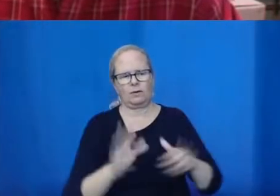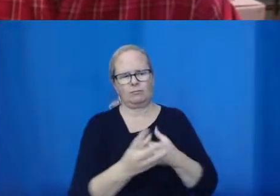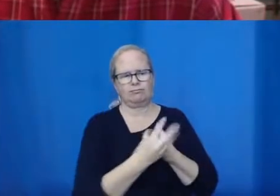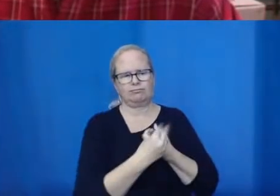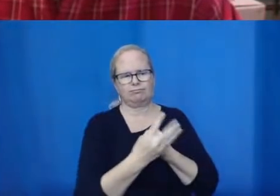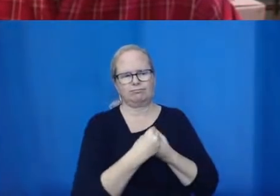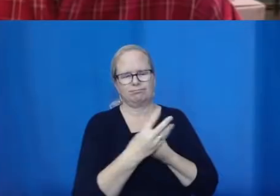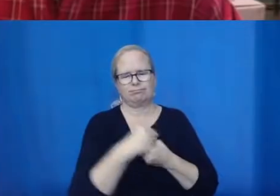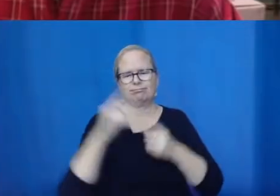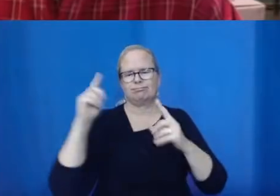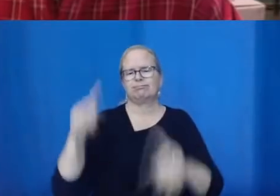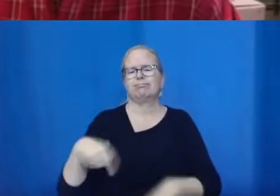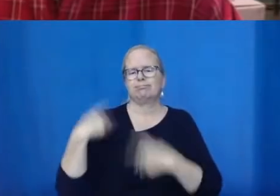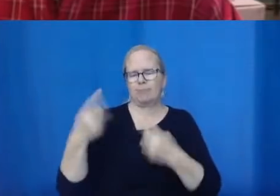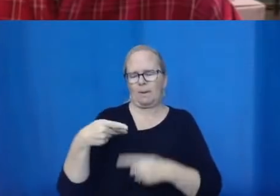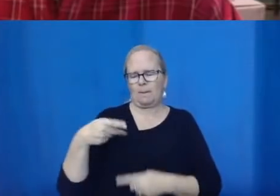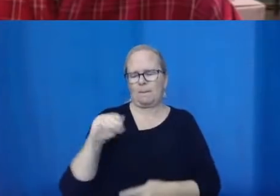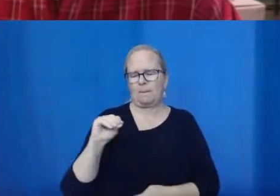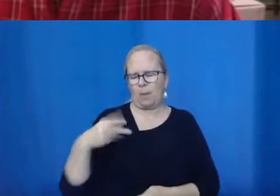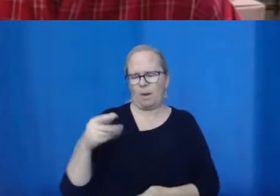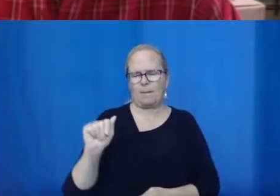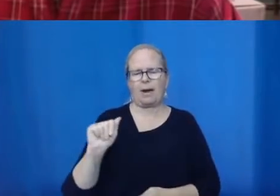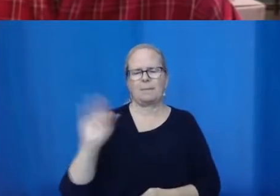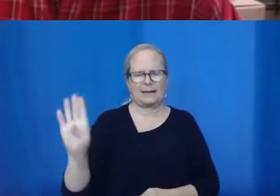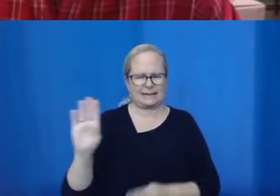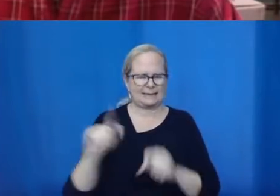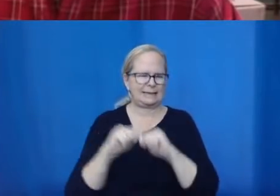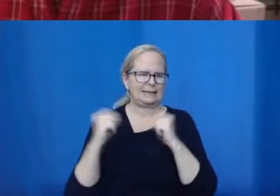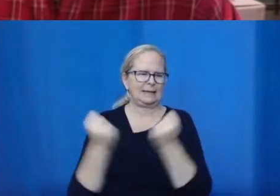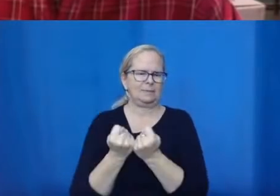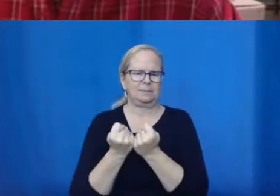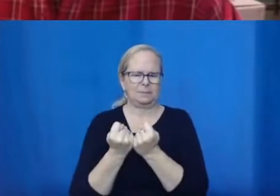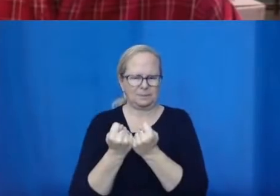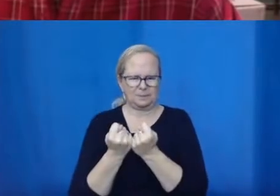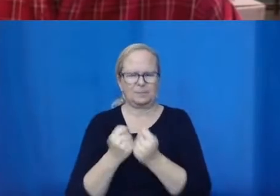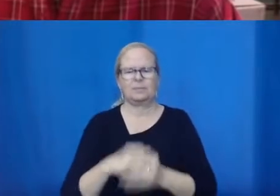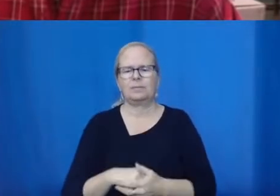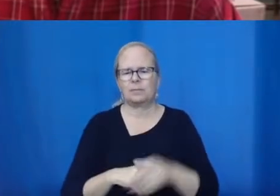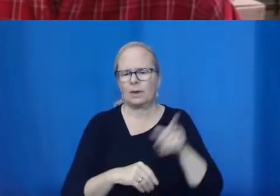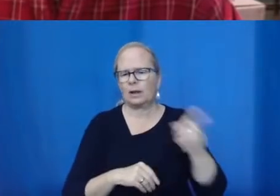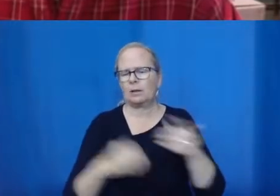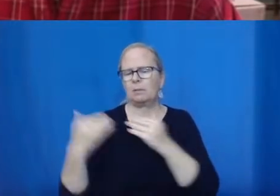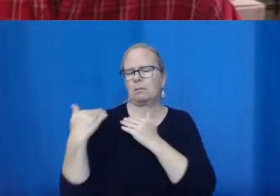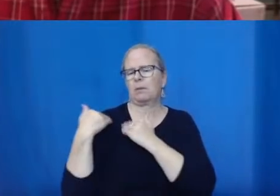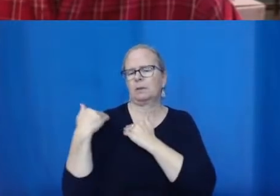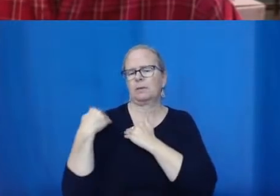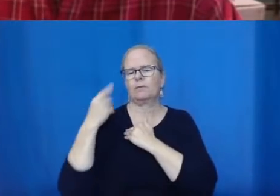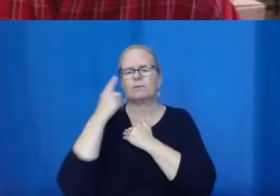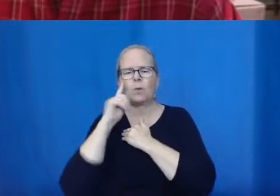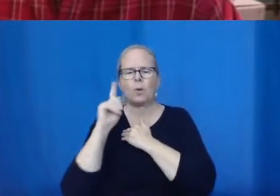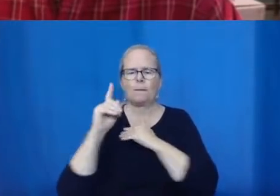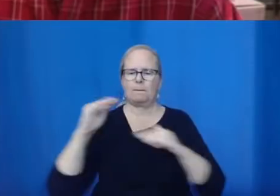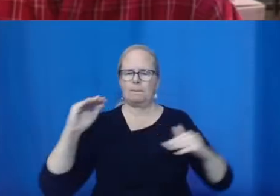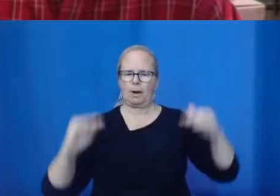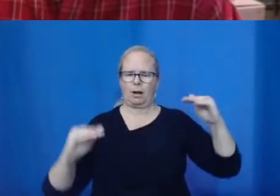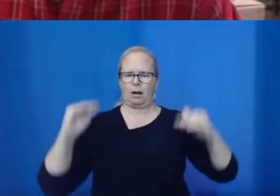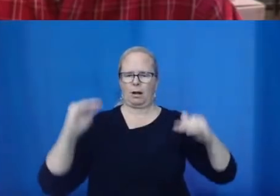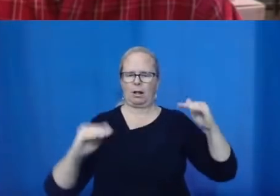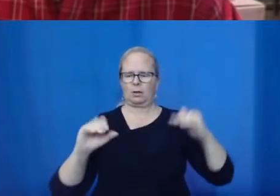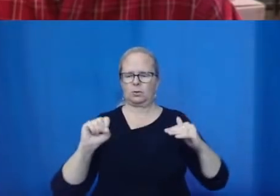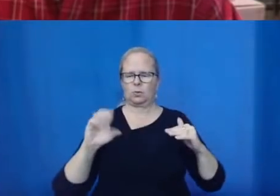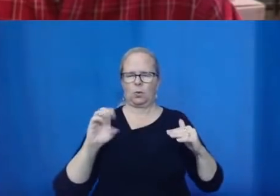Today, Zayed's going to be sharing some information with us about the unfortunate situation where we find ourselves